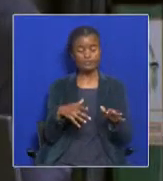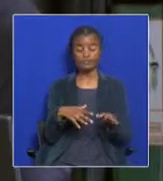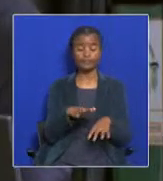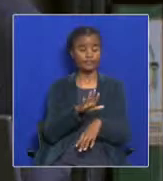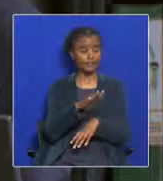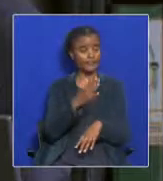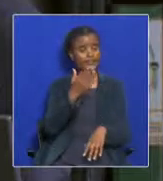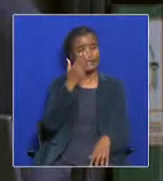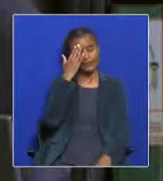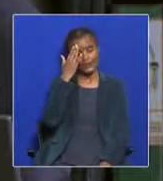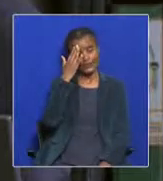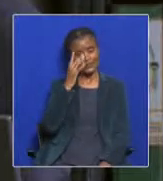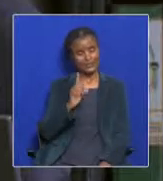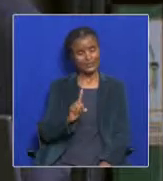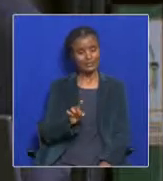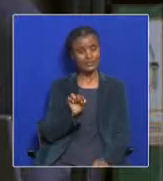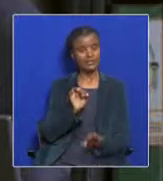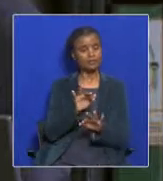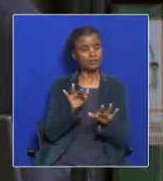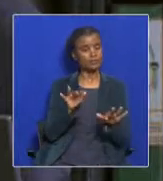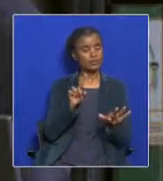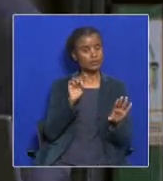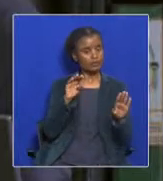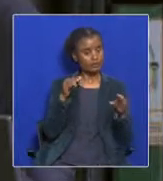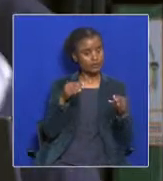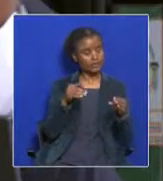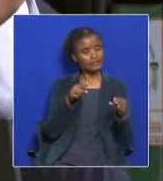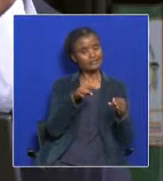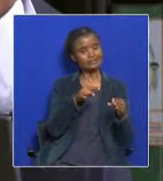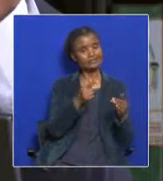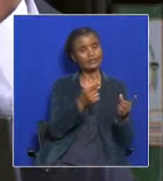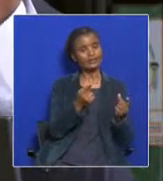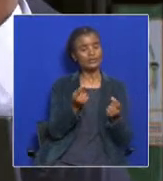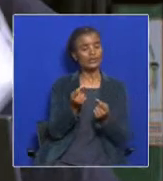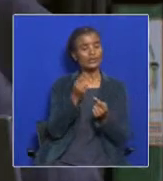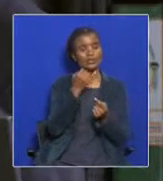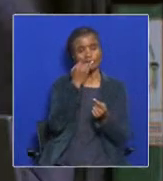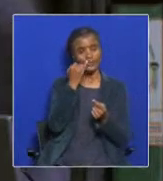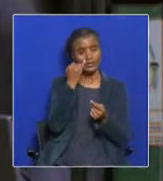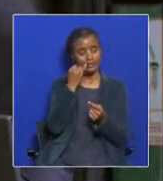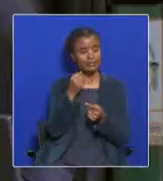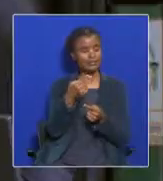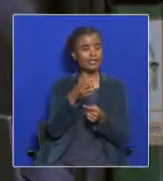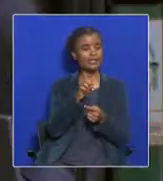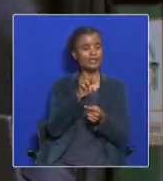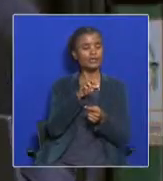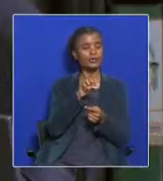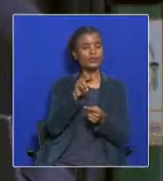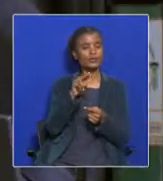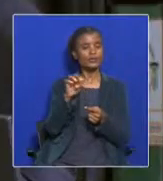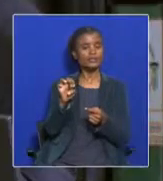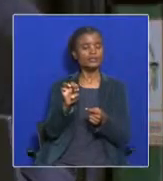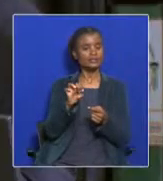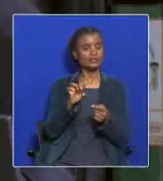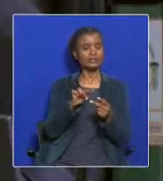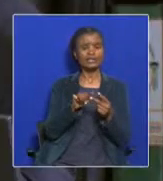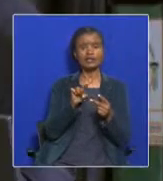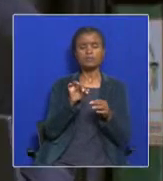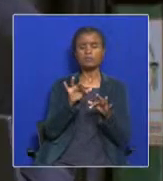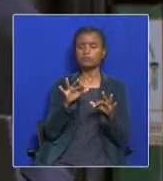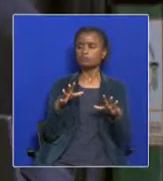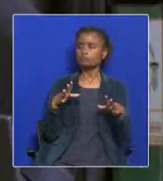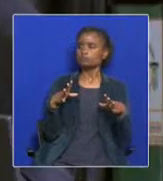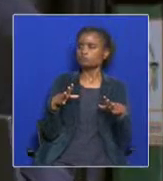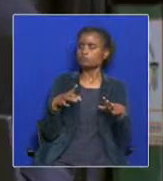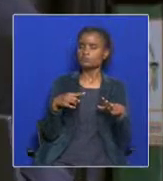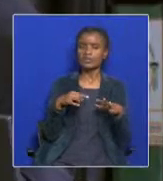in substances like cocaine, heroin, and all that are usually the so-called sophisticated people. So your fears